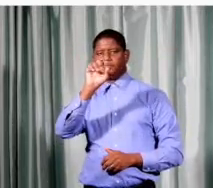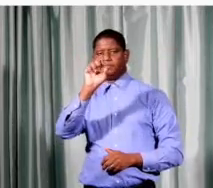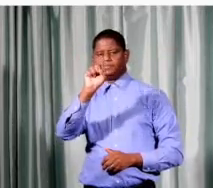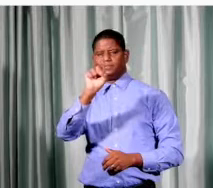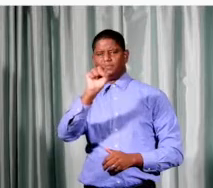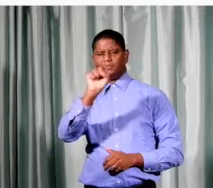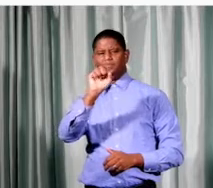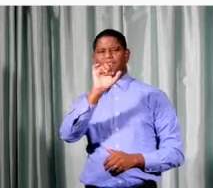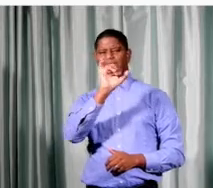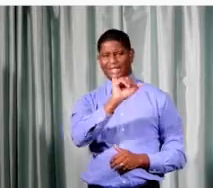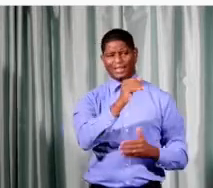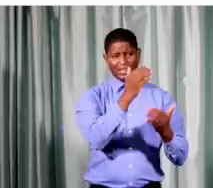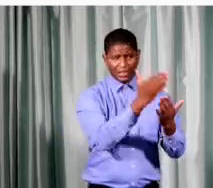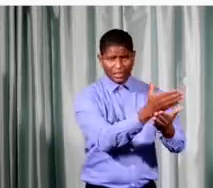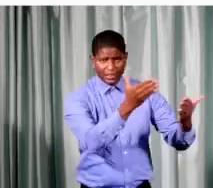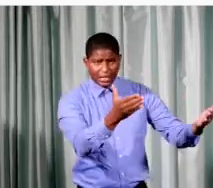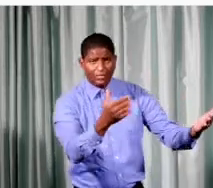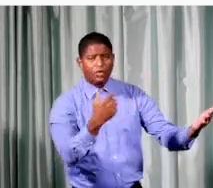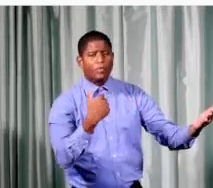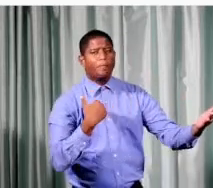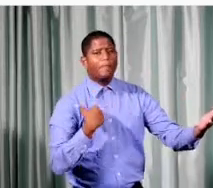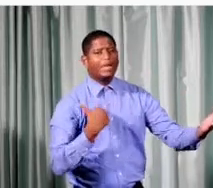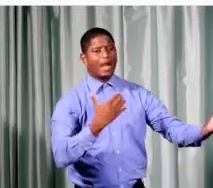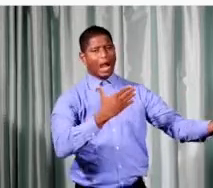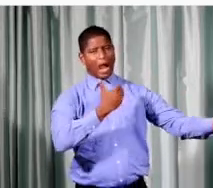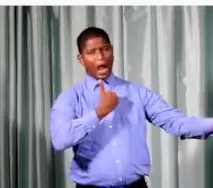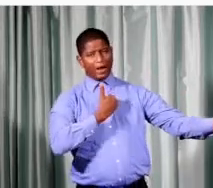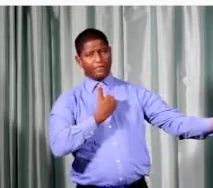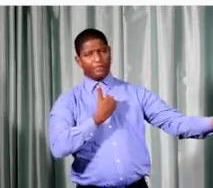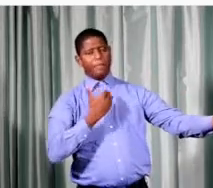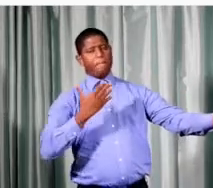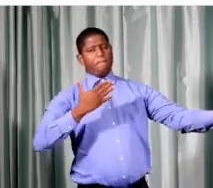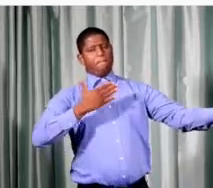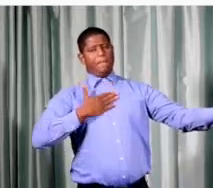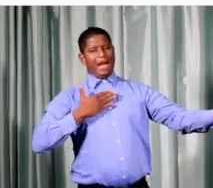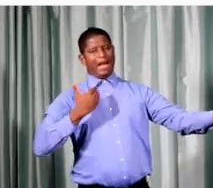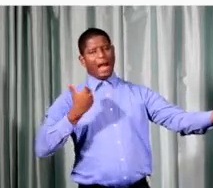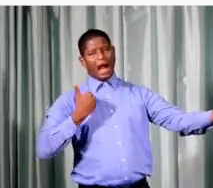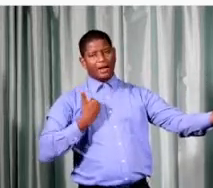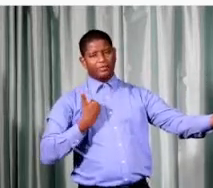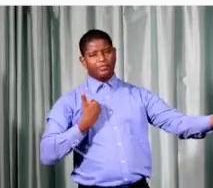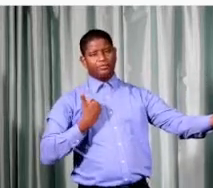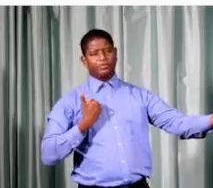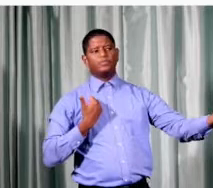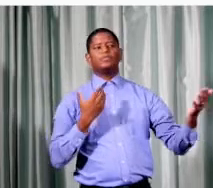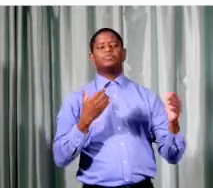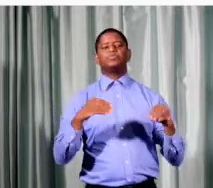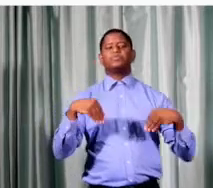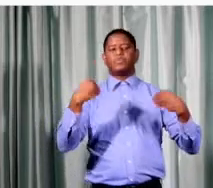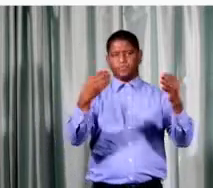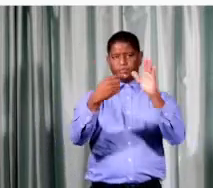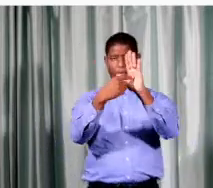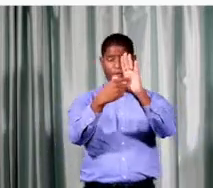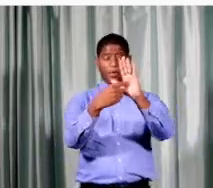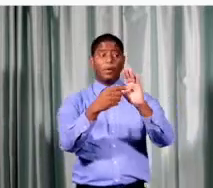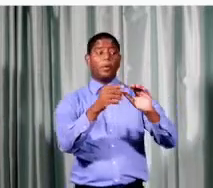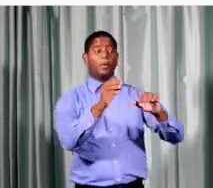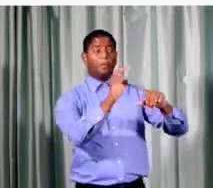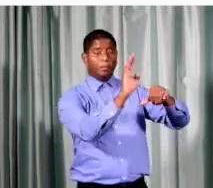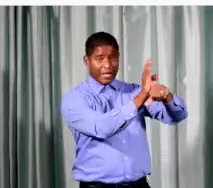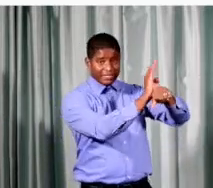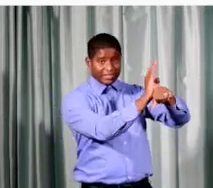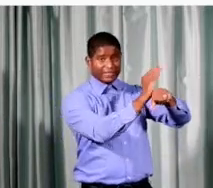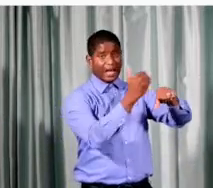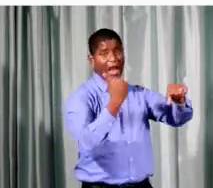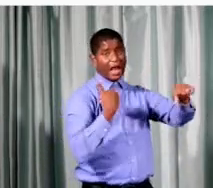You have your personal assets, the business has its assets. Even if you're a sole trader and you're not